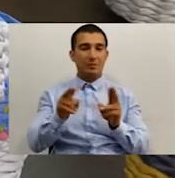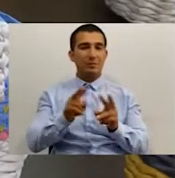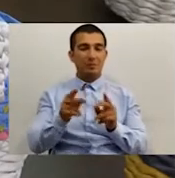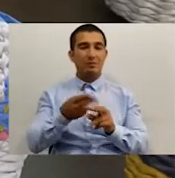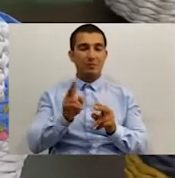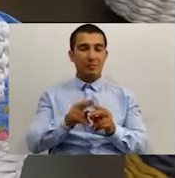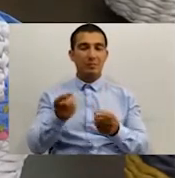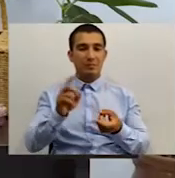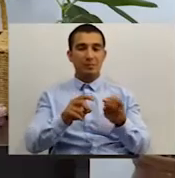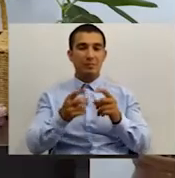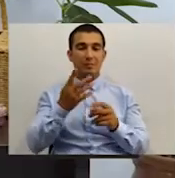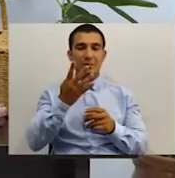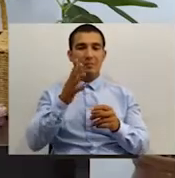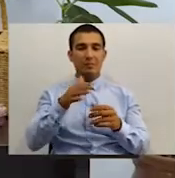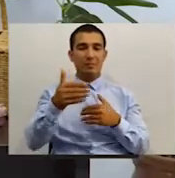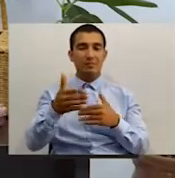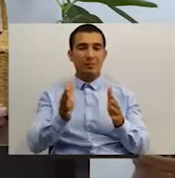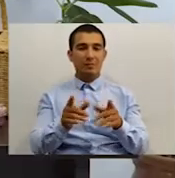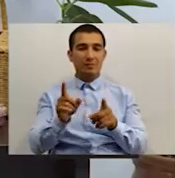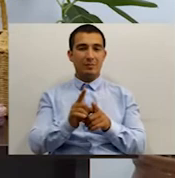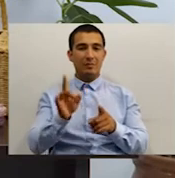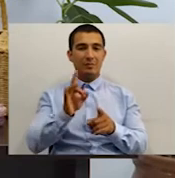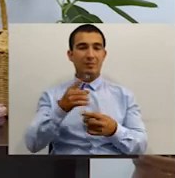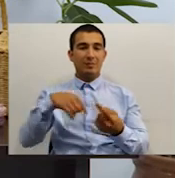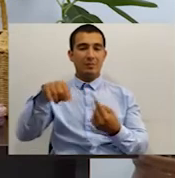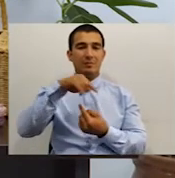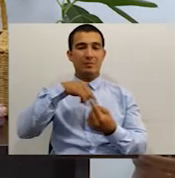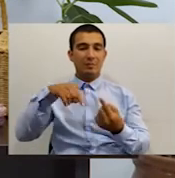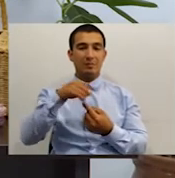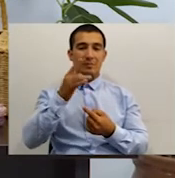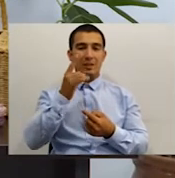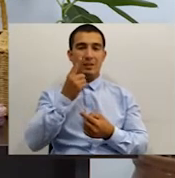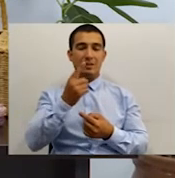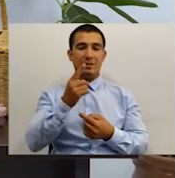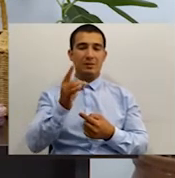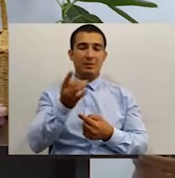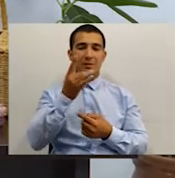To'rt tomonidan aylantirib chiqishimiz kerak. Bir qator.